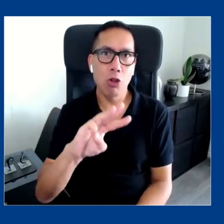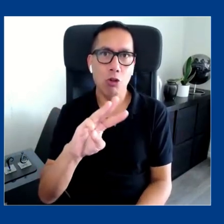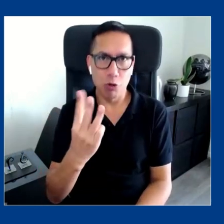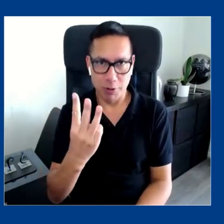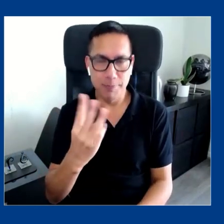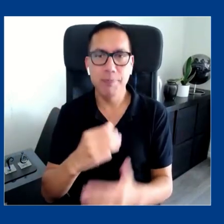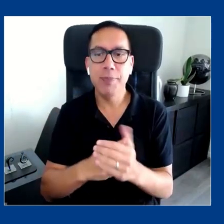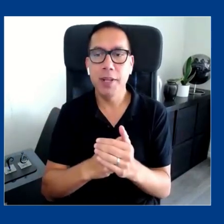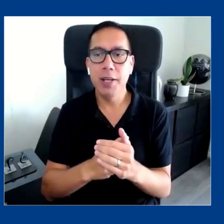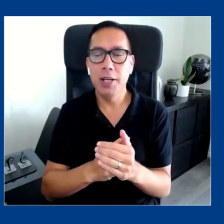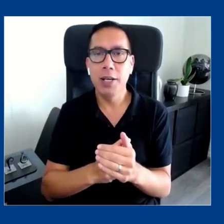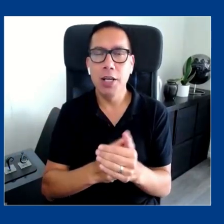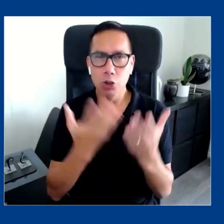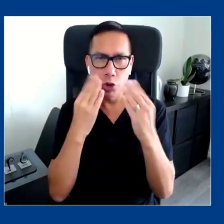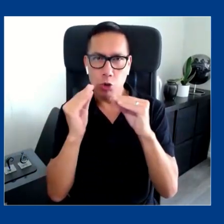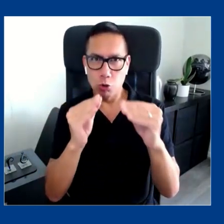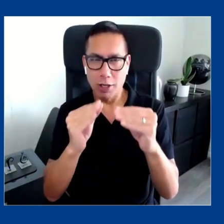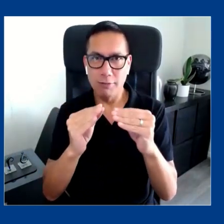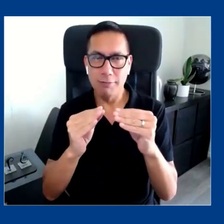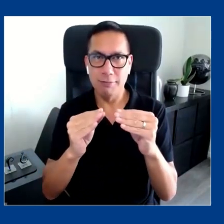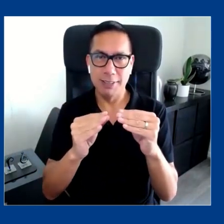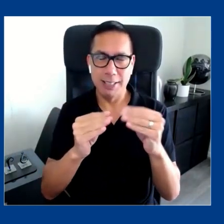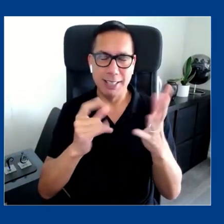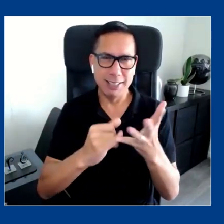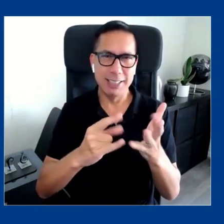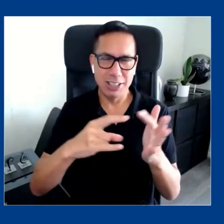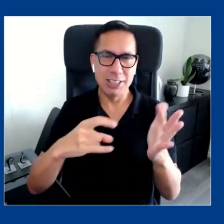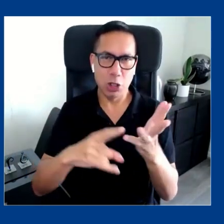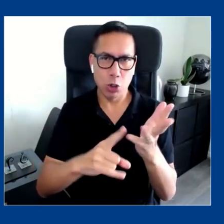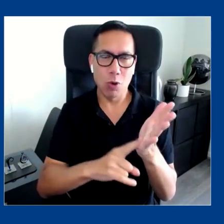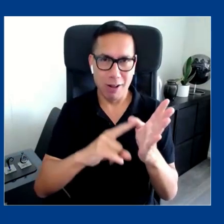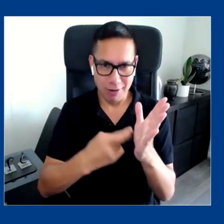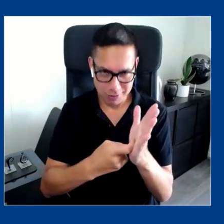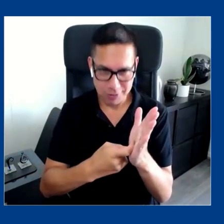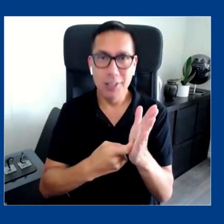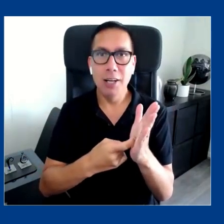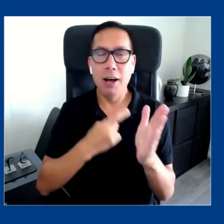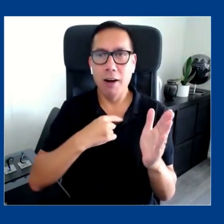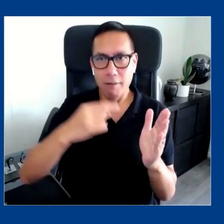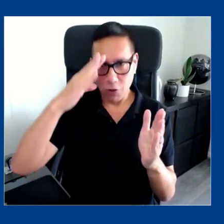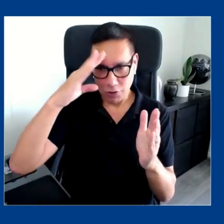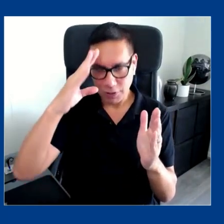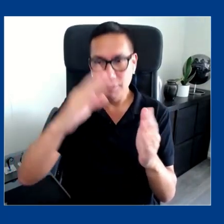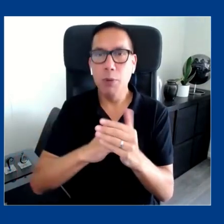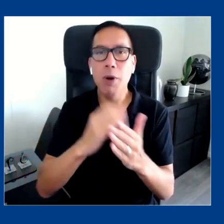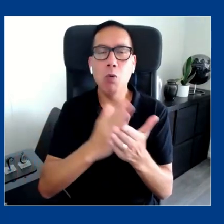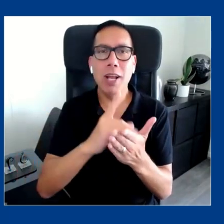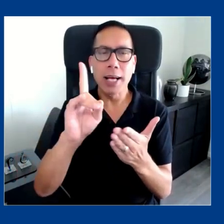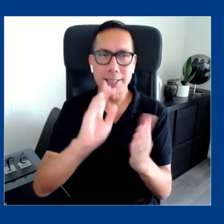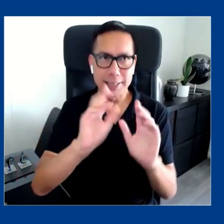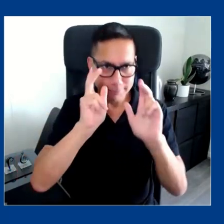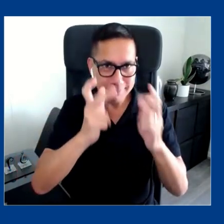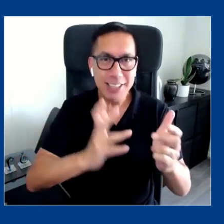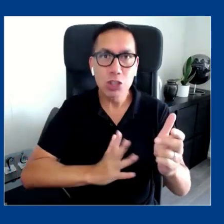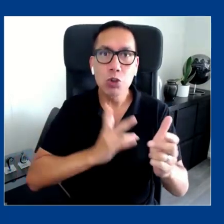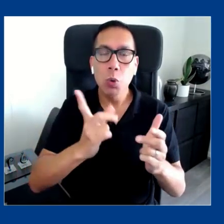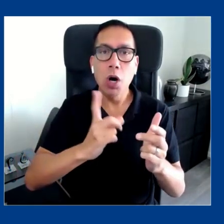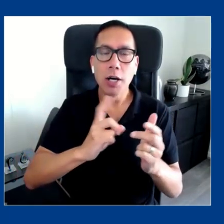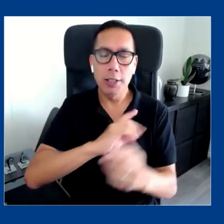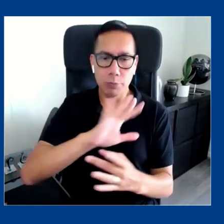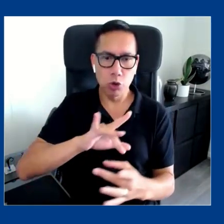Western philosophy and psychology, his personal interest is in the spirituality of his indigenous